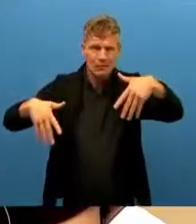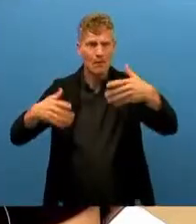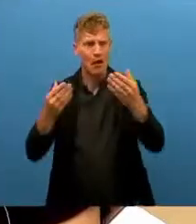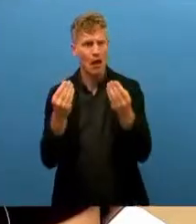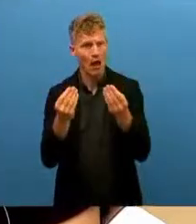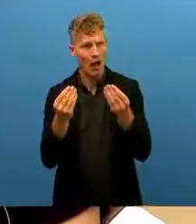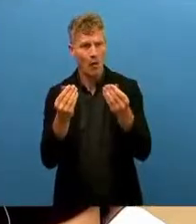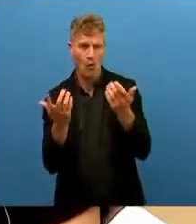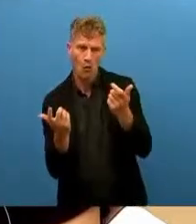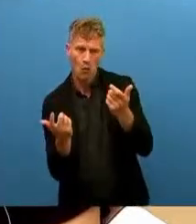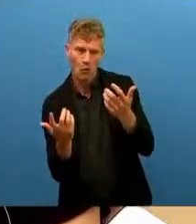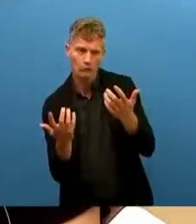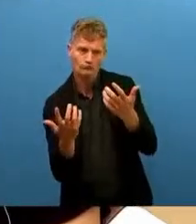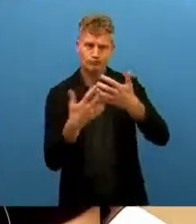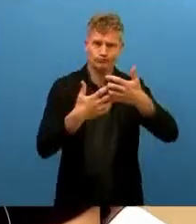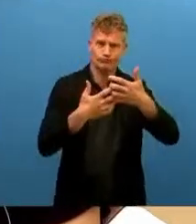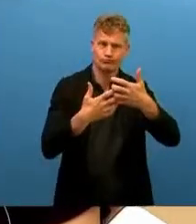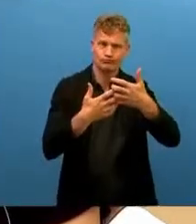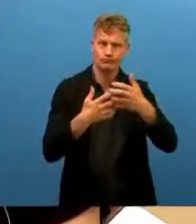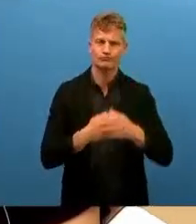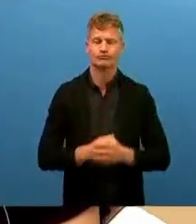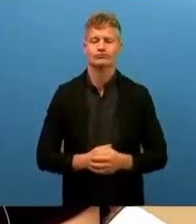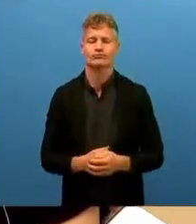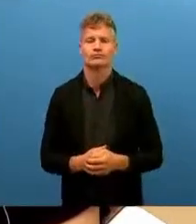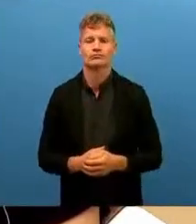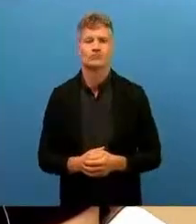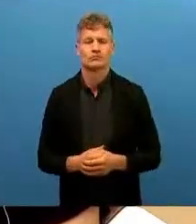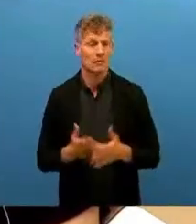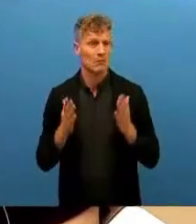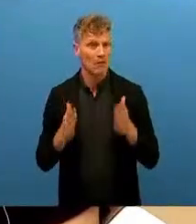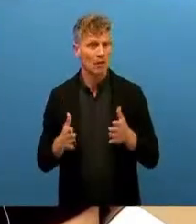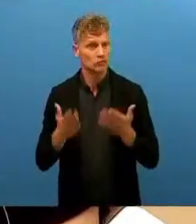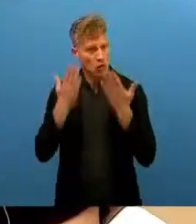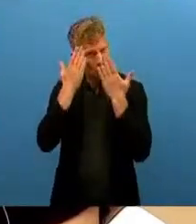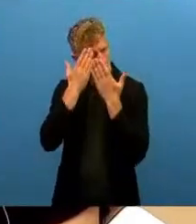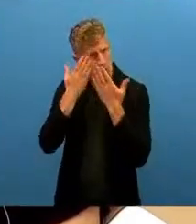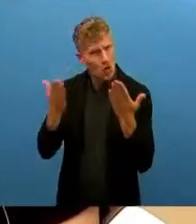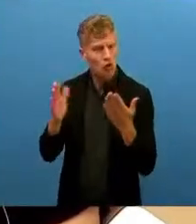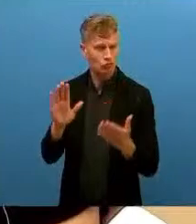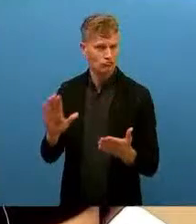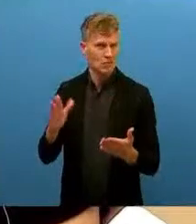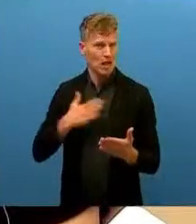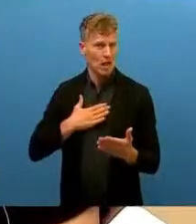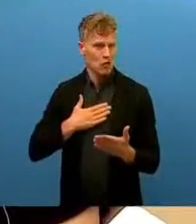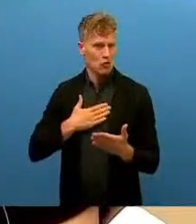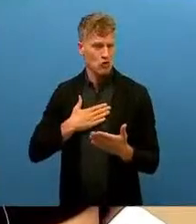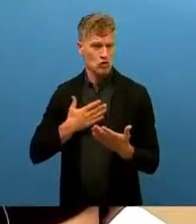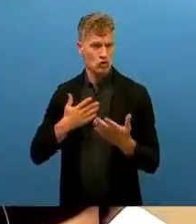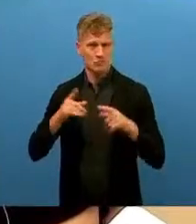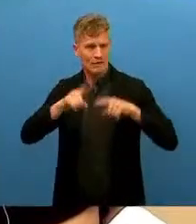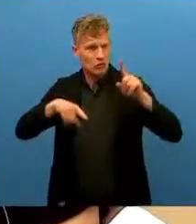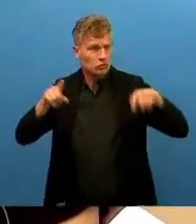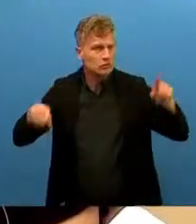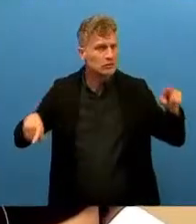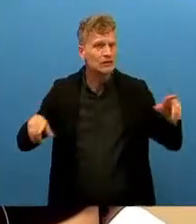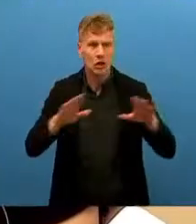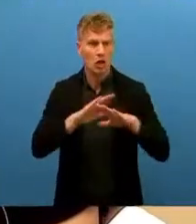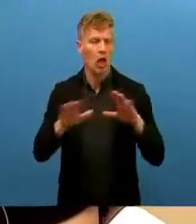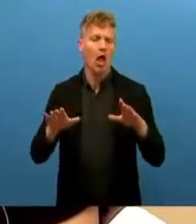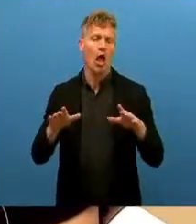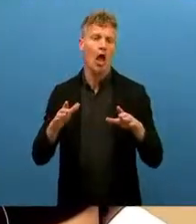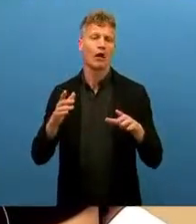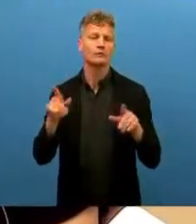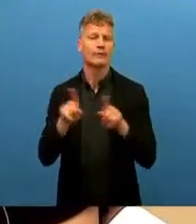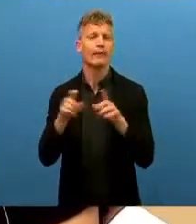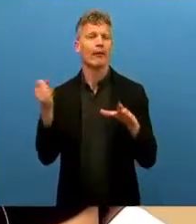and the mechanism is needed that honors the diversity in governance structures without imposing uniform or